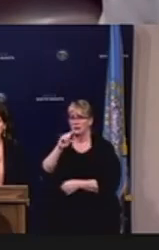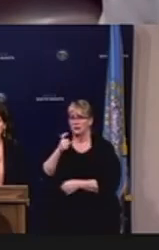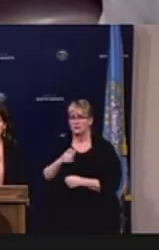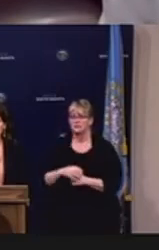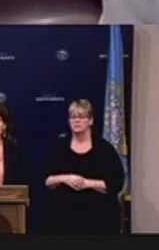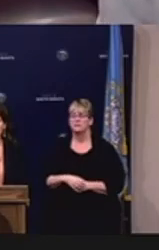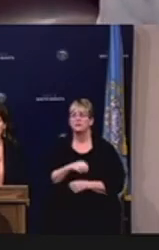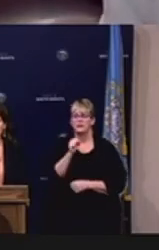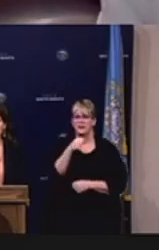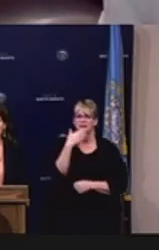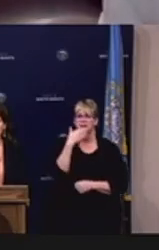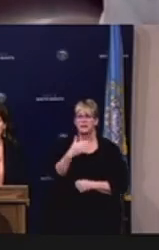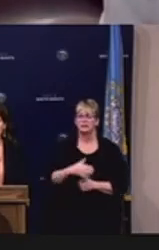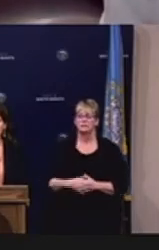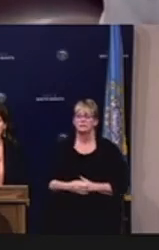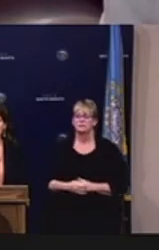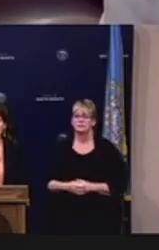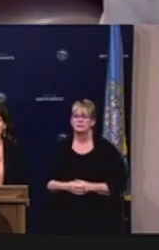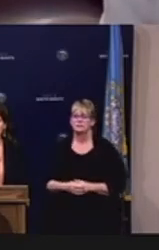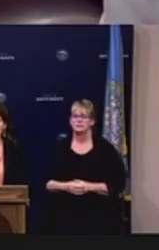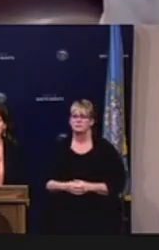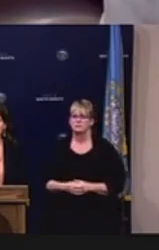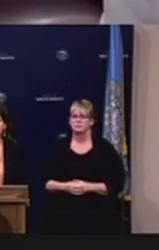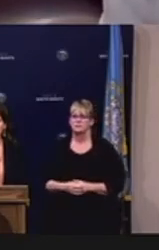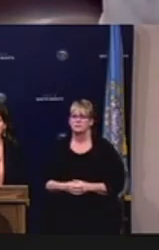Yes, thank you.